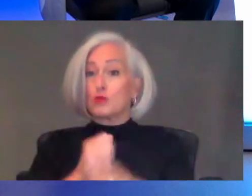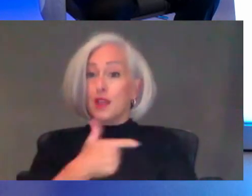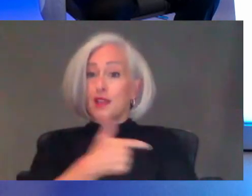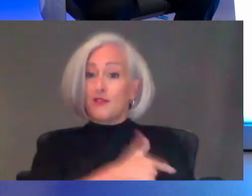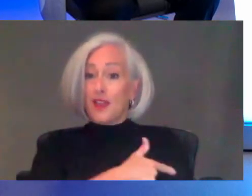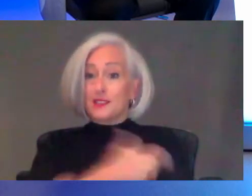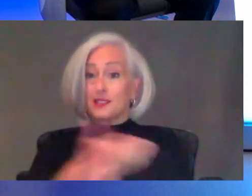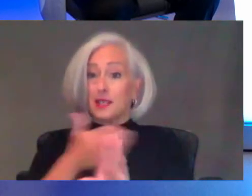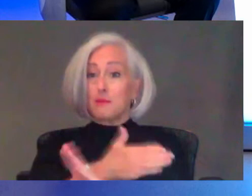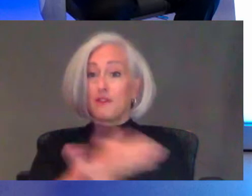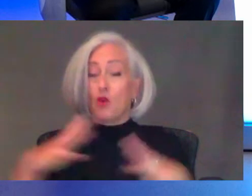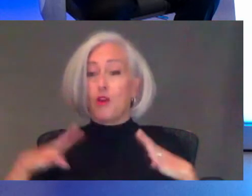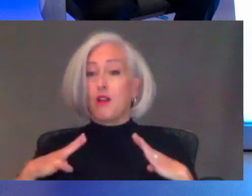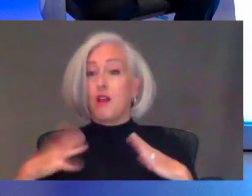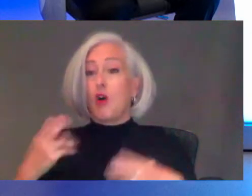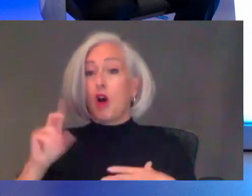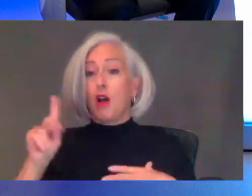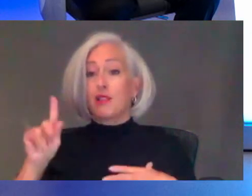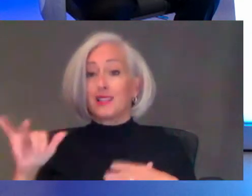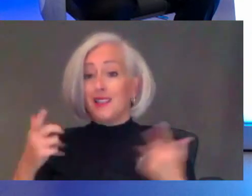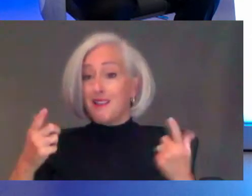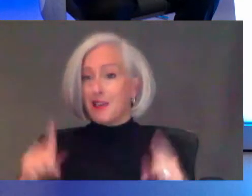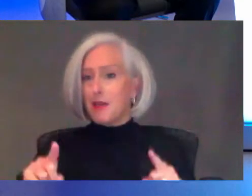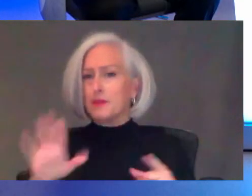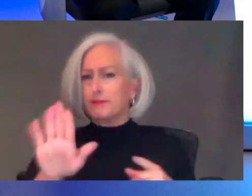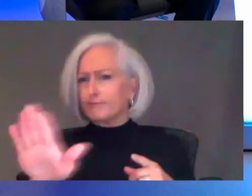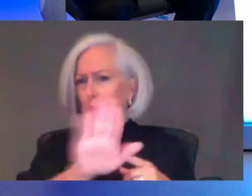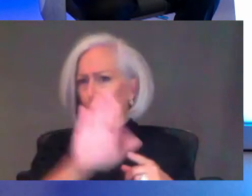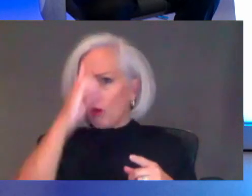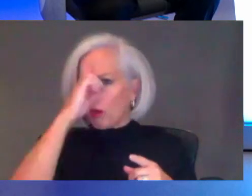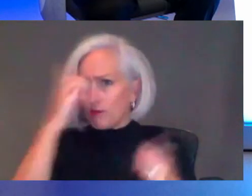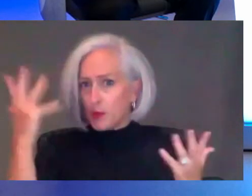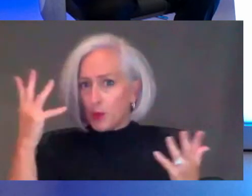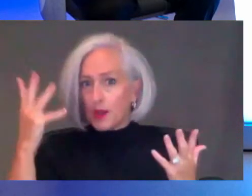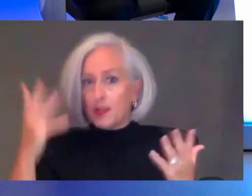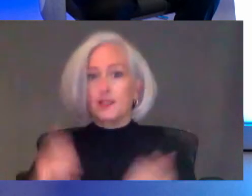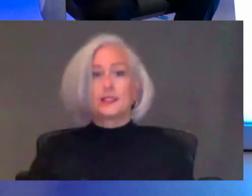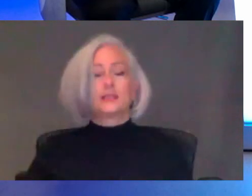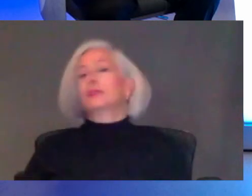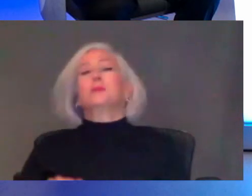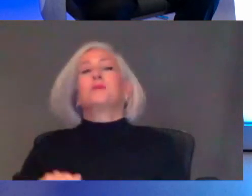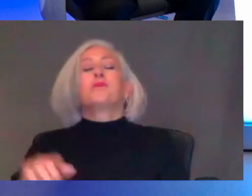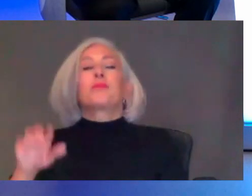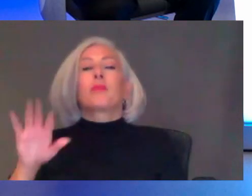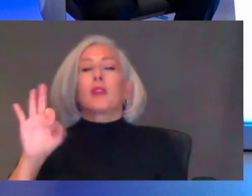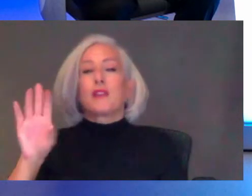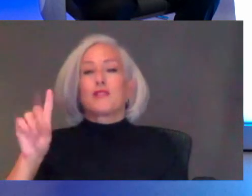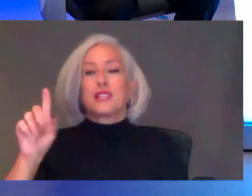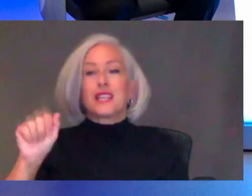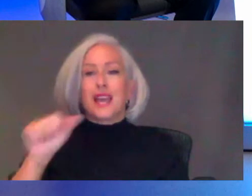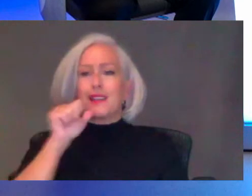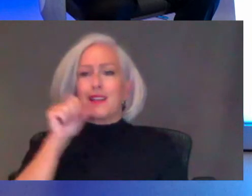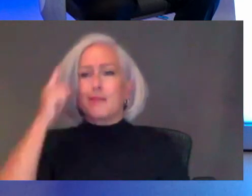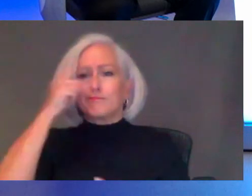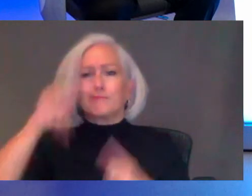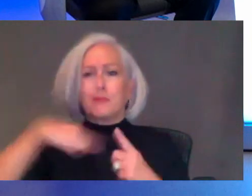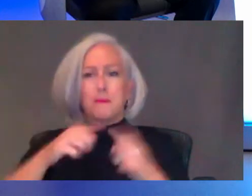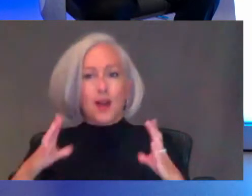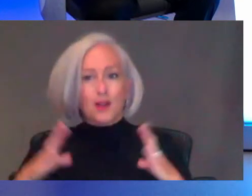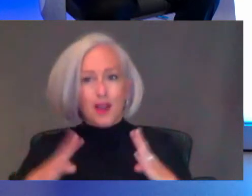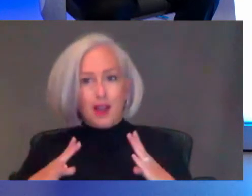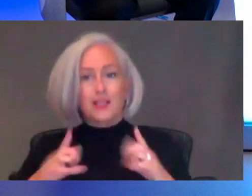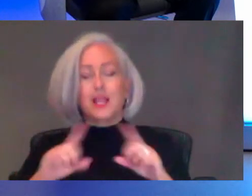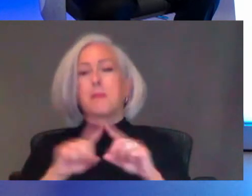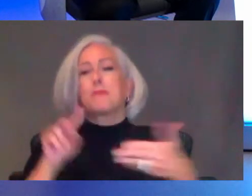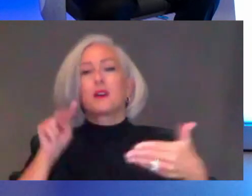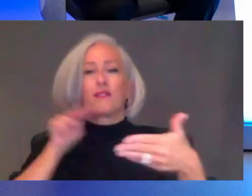12-year-old stuff. I think it's a big deal. Pfizer did announce that today. Yeah. I'm very excited about that. We want to get these kids vaccinated. I think for a couple of reasons. First